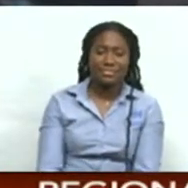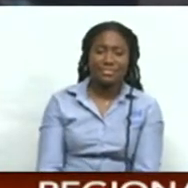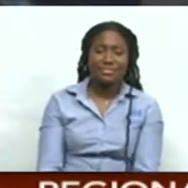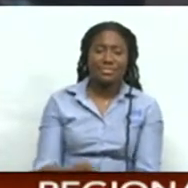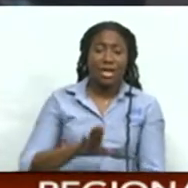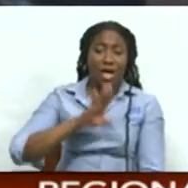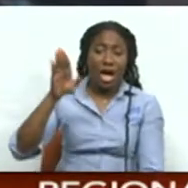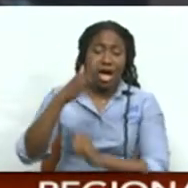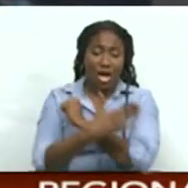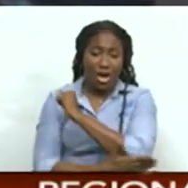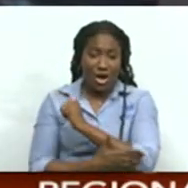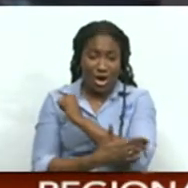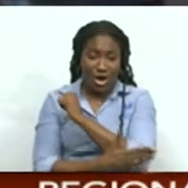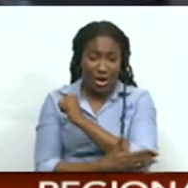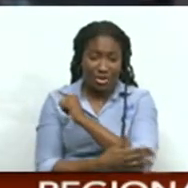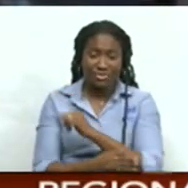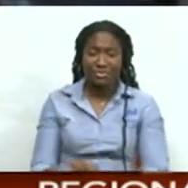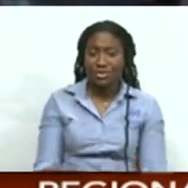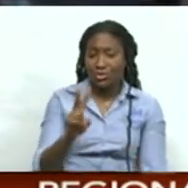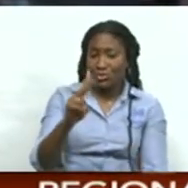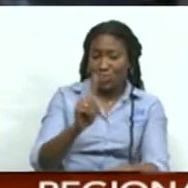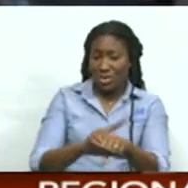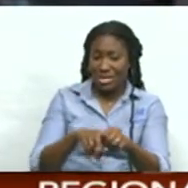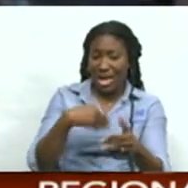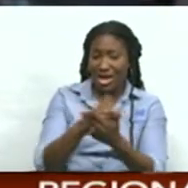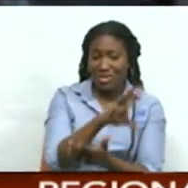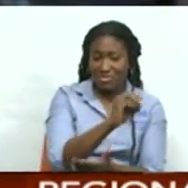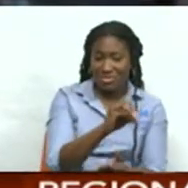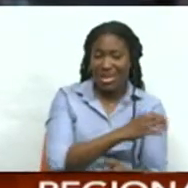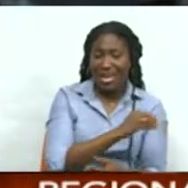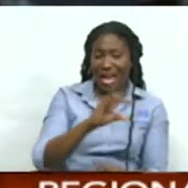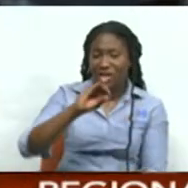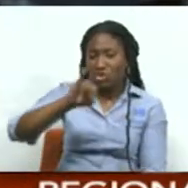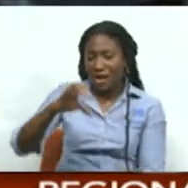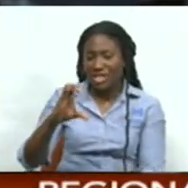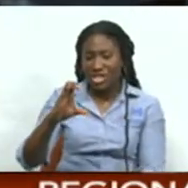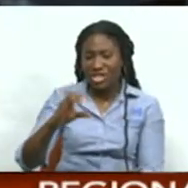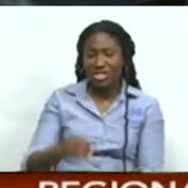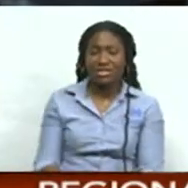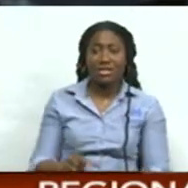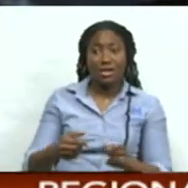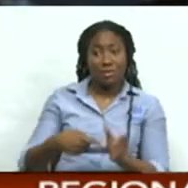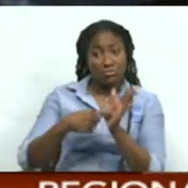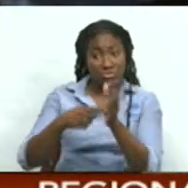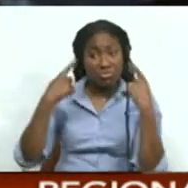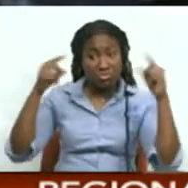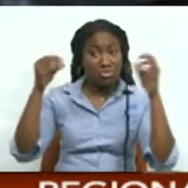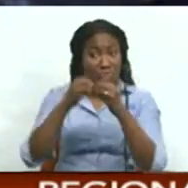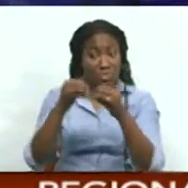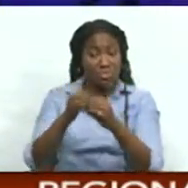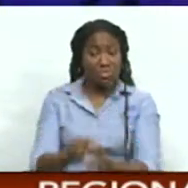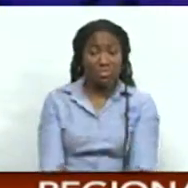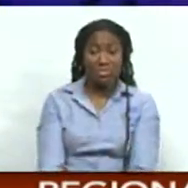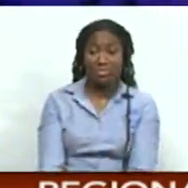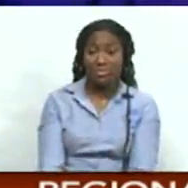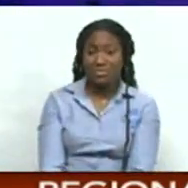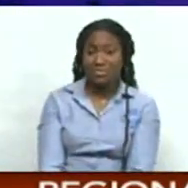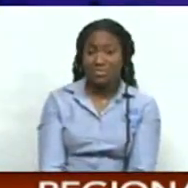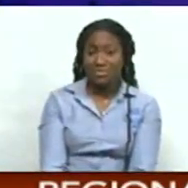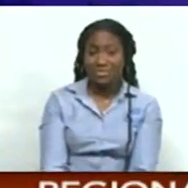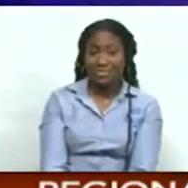half centuries in the IPL, and Novak Djokovic creates more history in Monte Carlo.